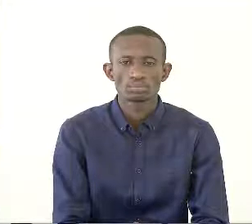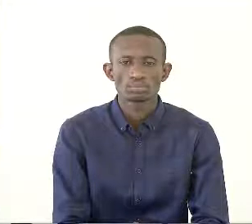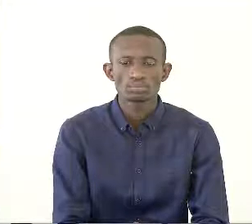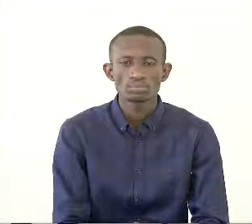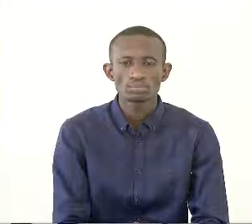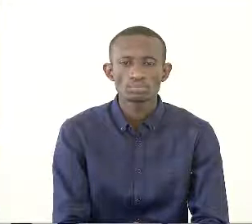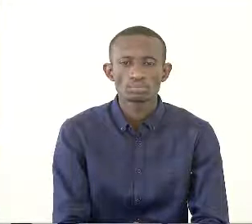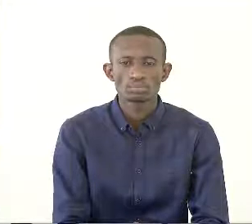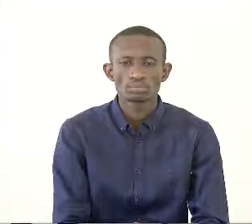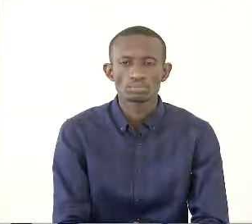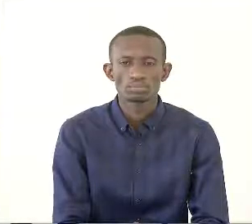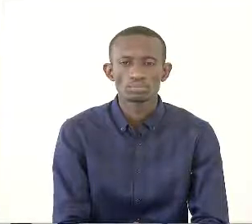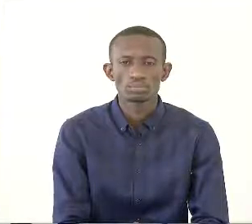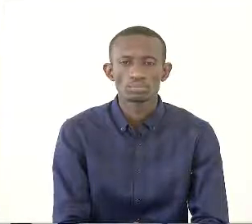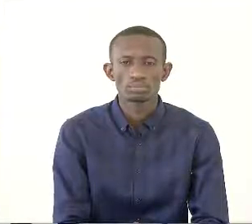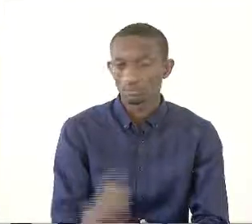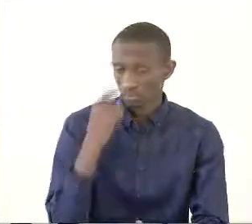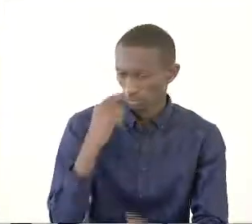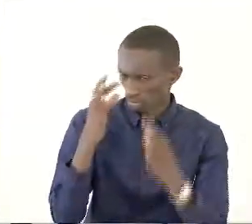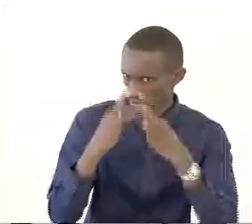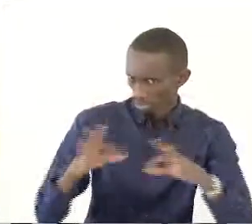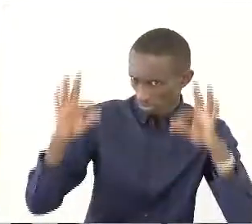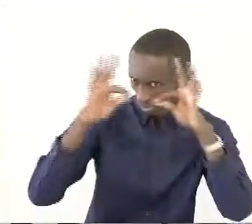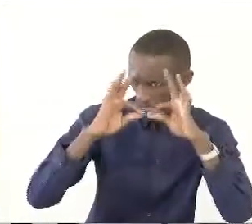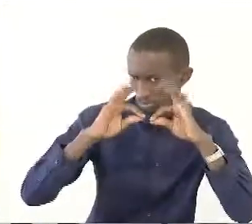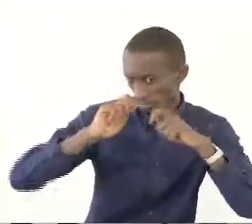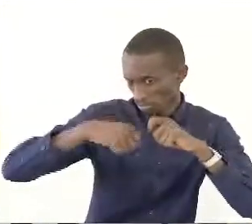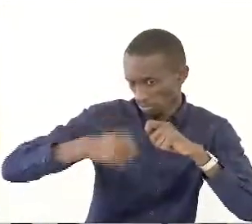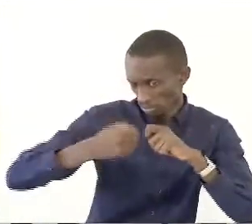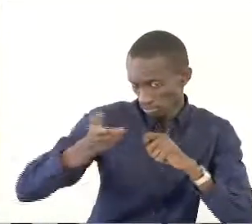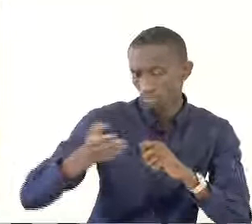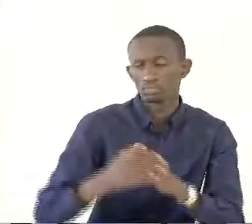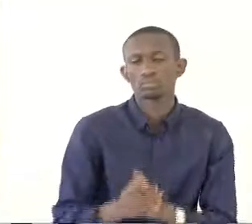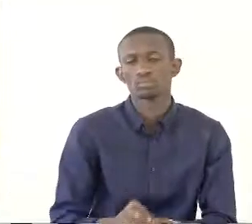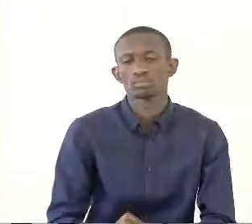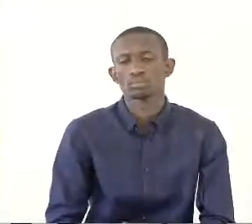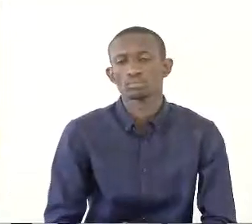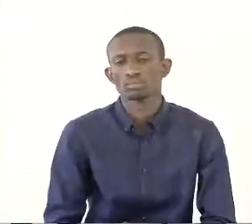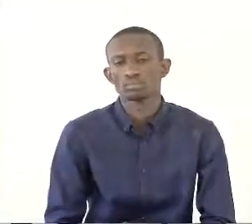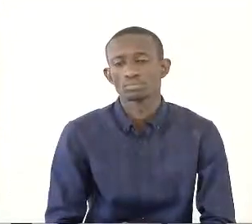of the device, the radiation